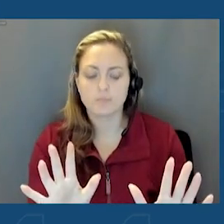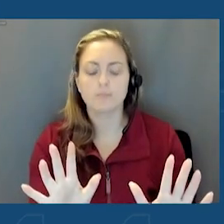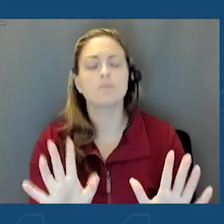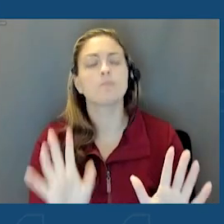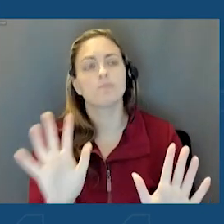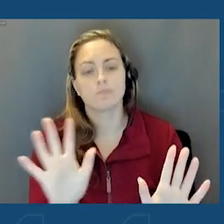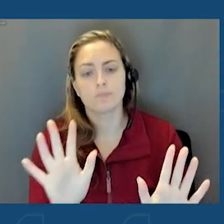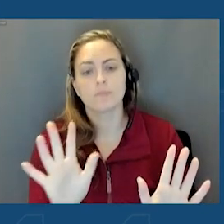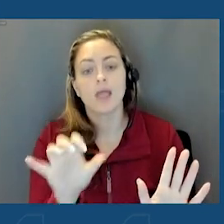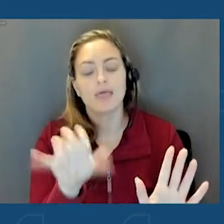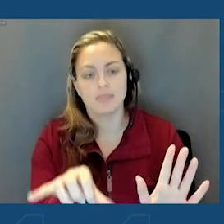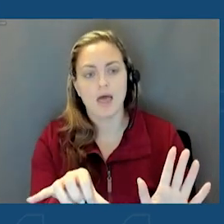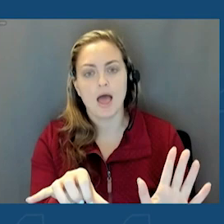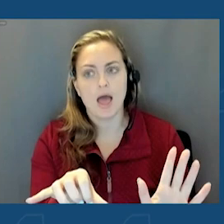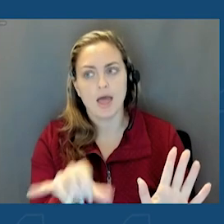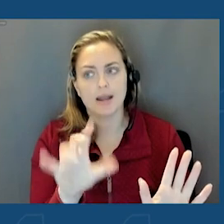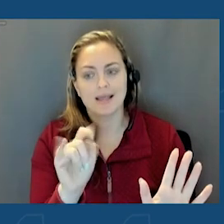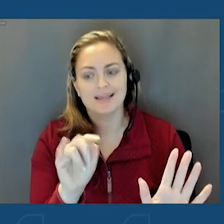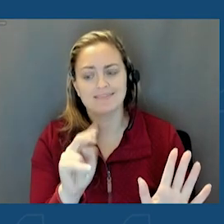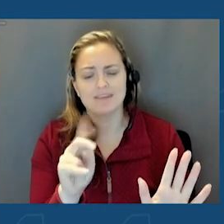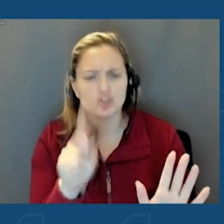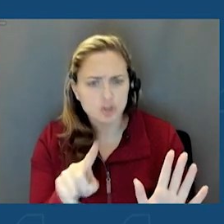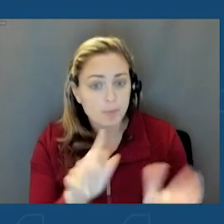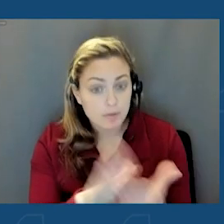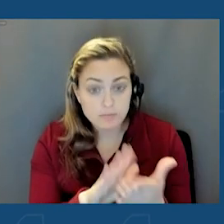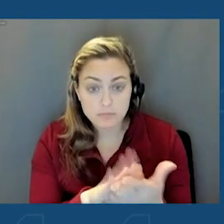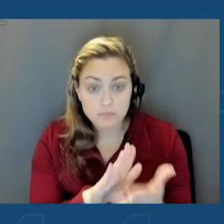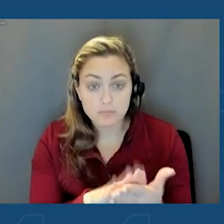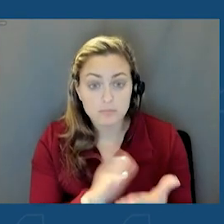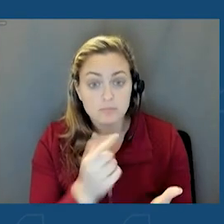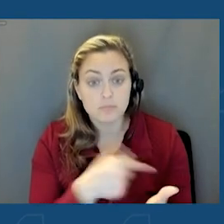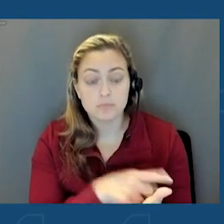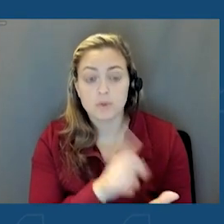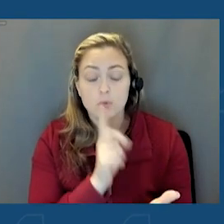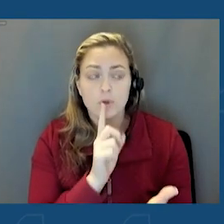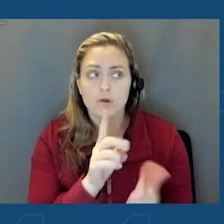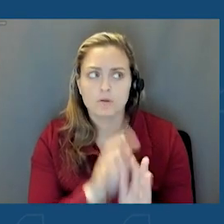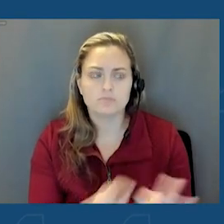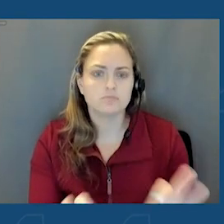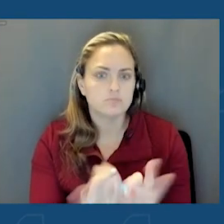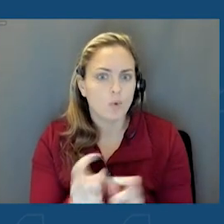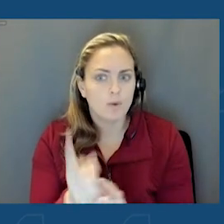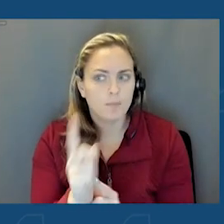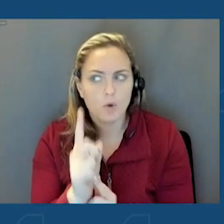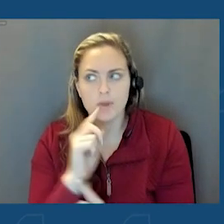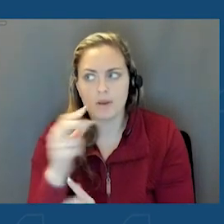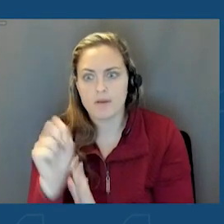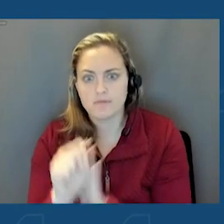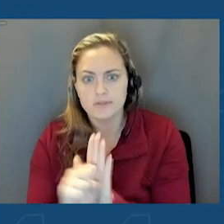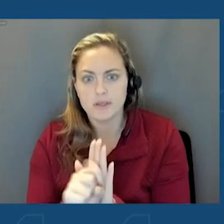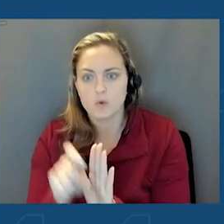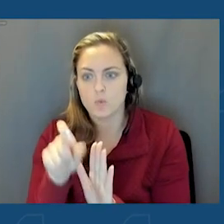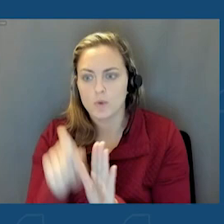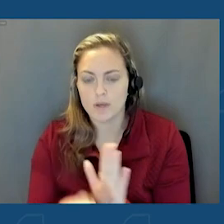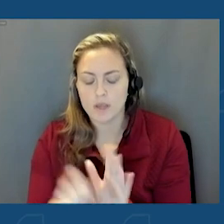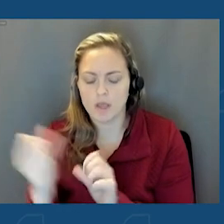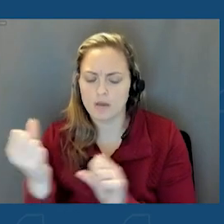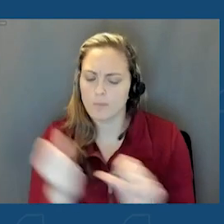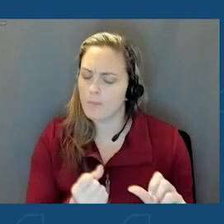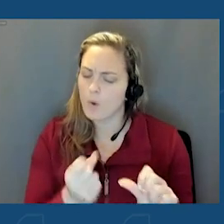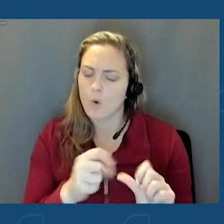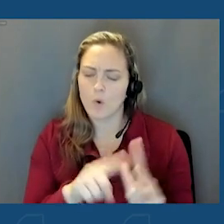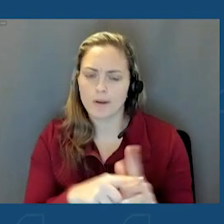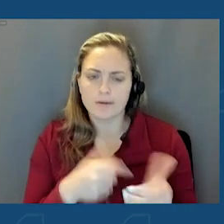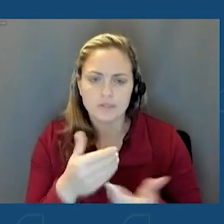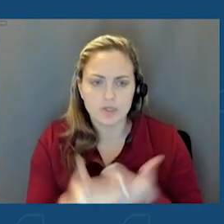And that contention should be commended, because we are at a critical moment in our state where we need bold initiatives to help